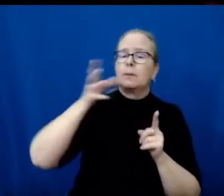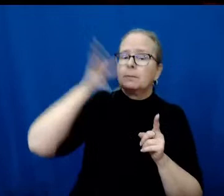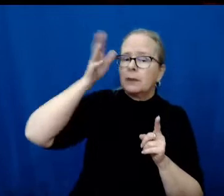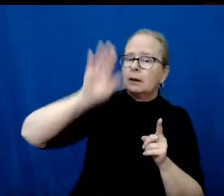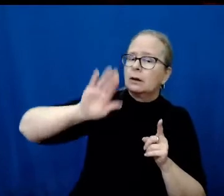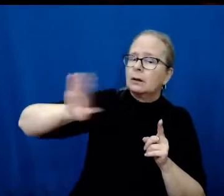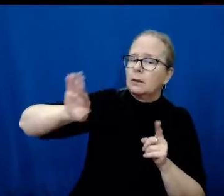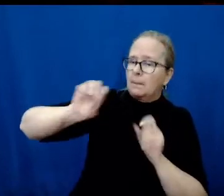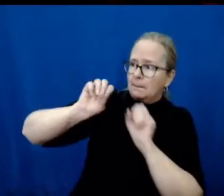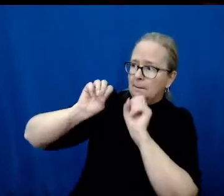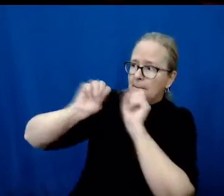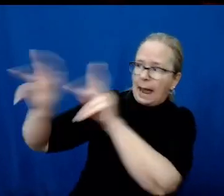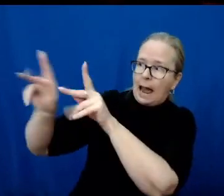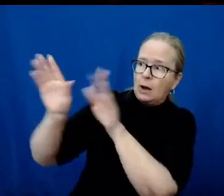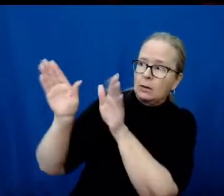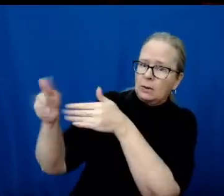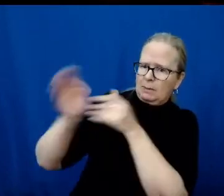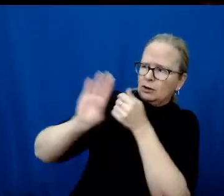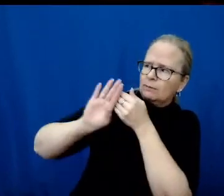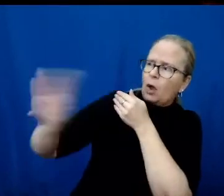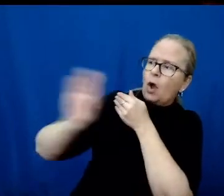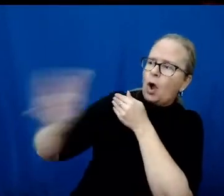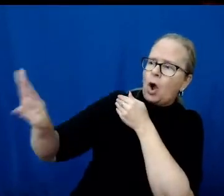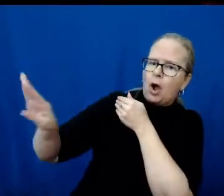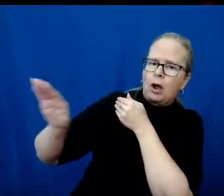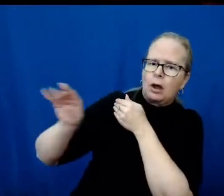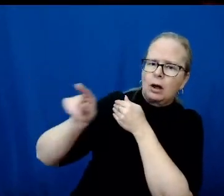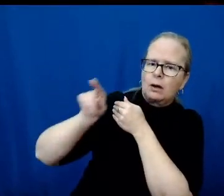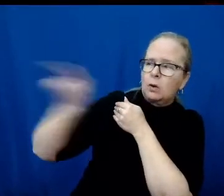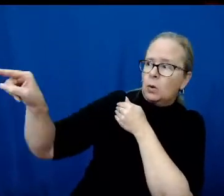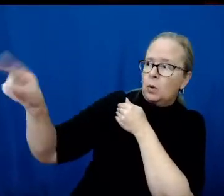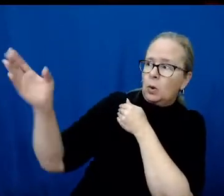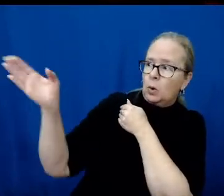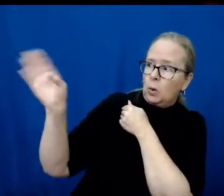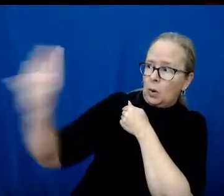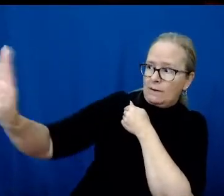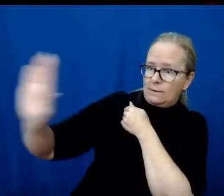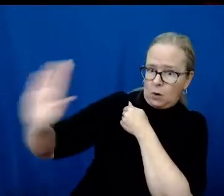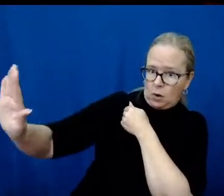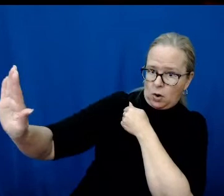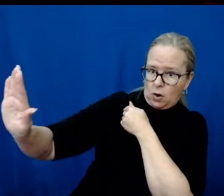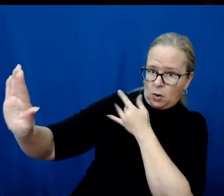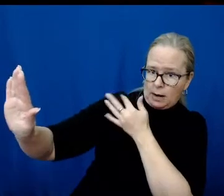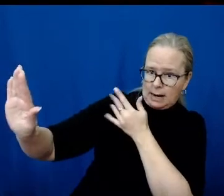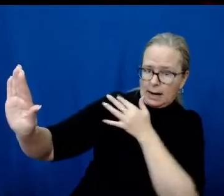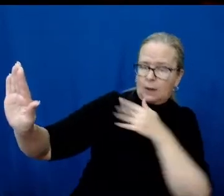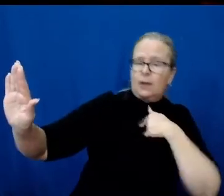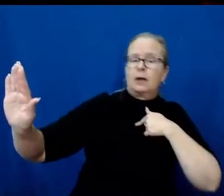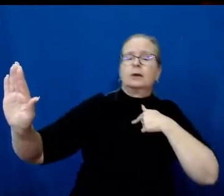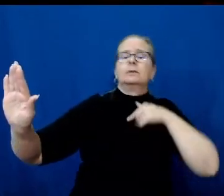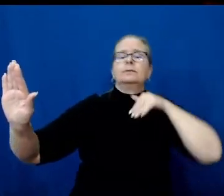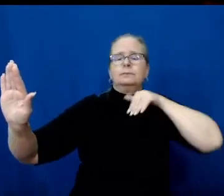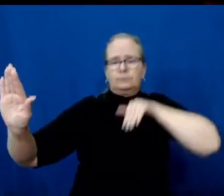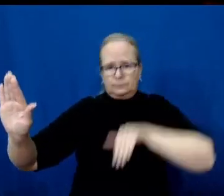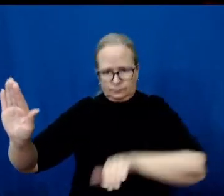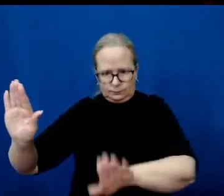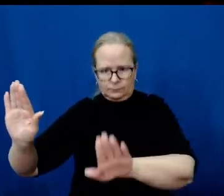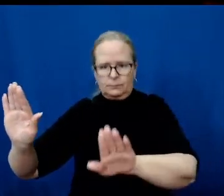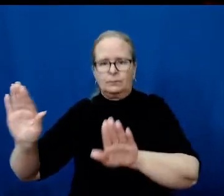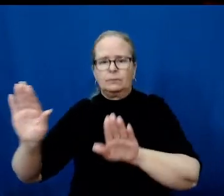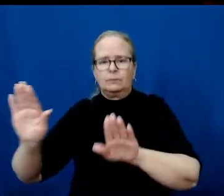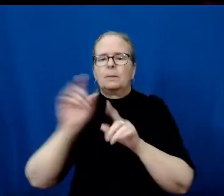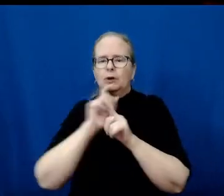and they had all of the exhaust fans running. You know, she had air purifiers, but even if you don't, it's about kind of building those barriers